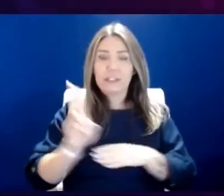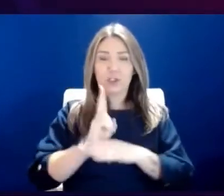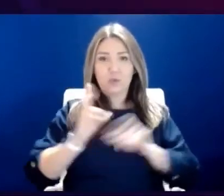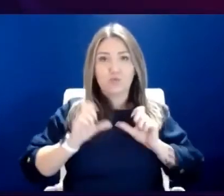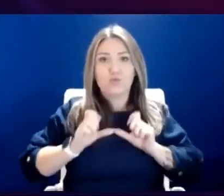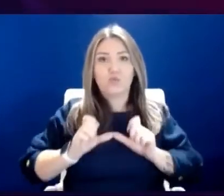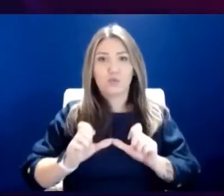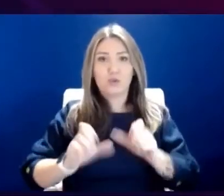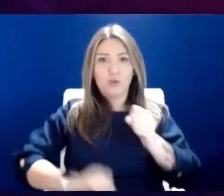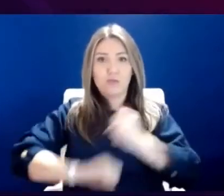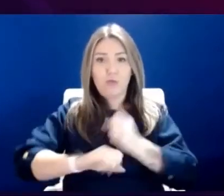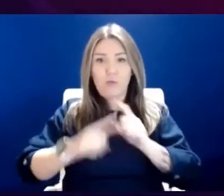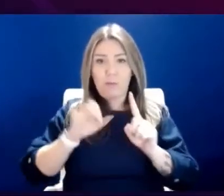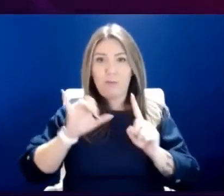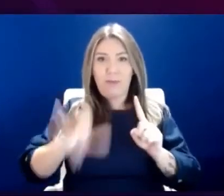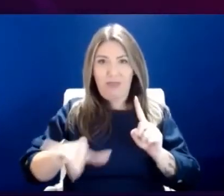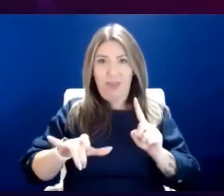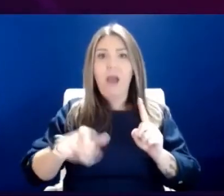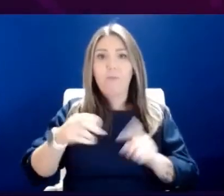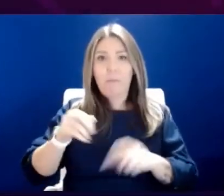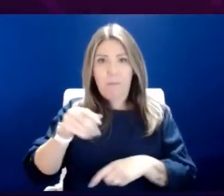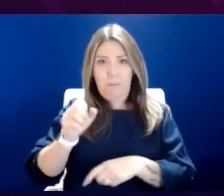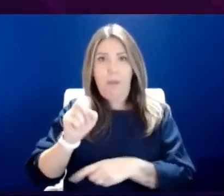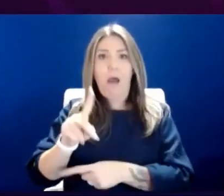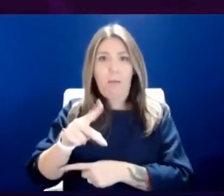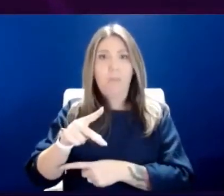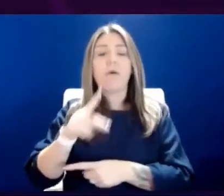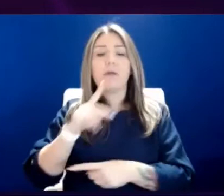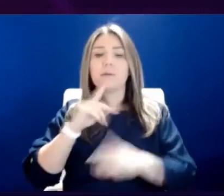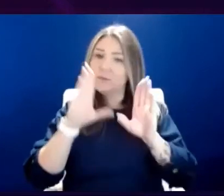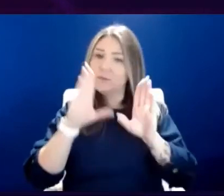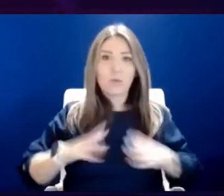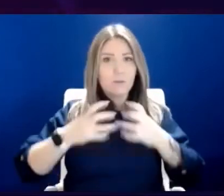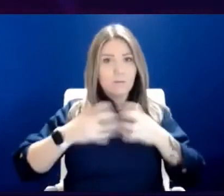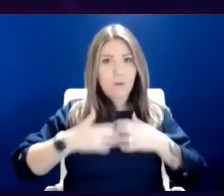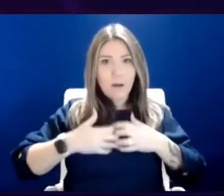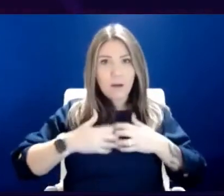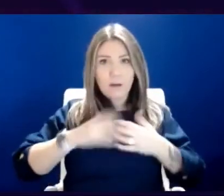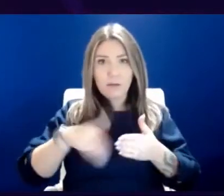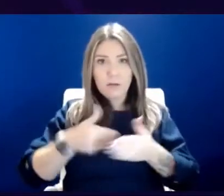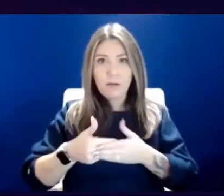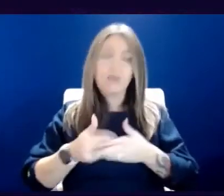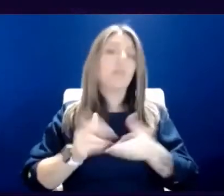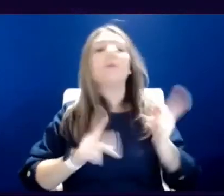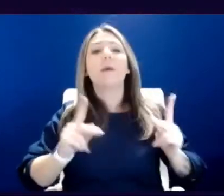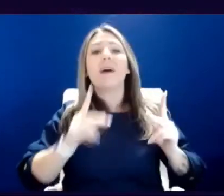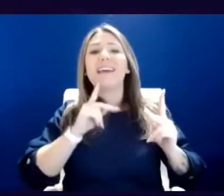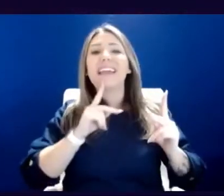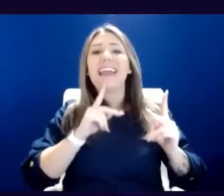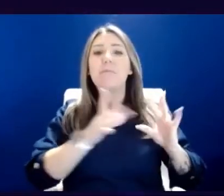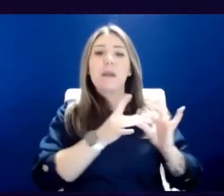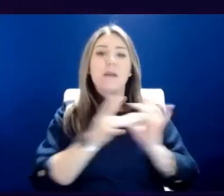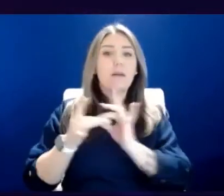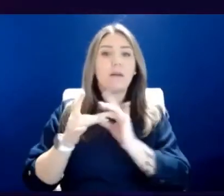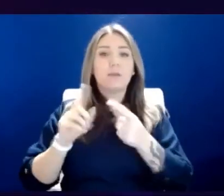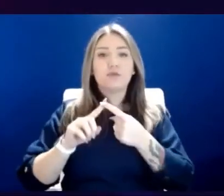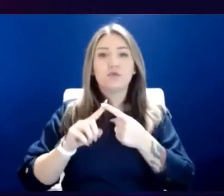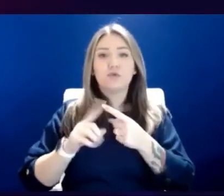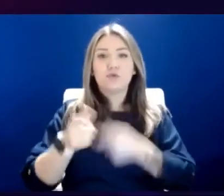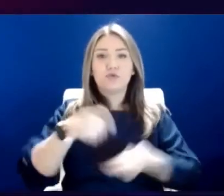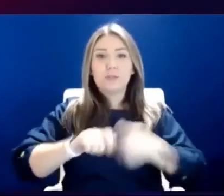by this wonderful device, or people can be a bridge to transplantation where this device can